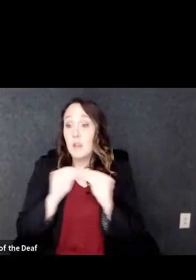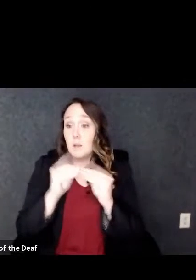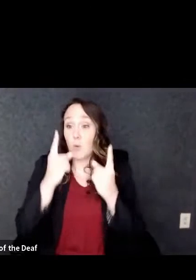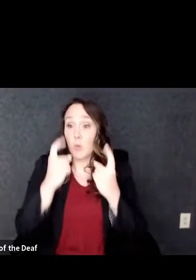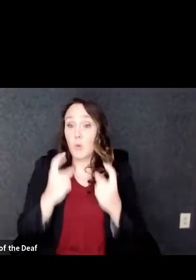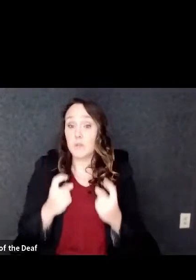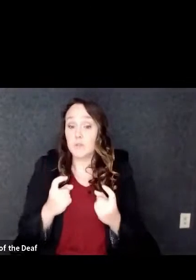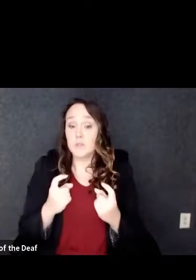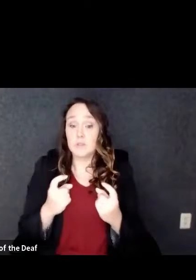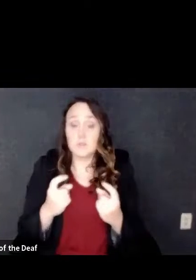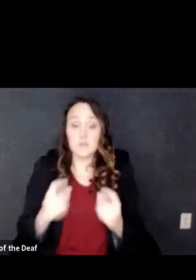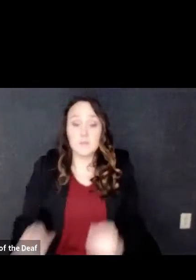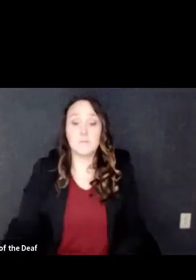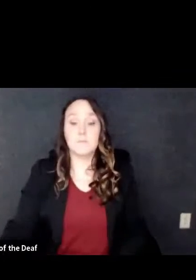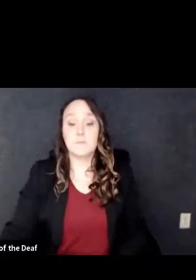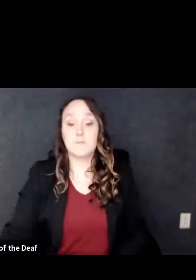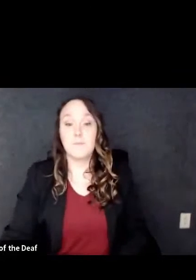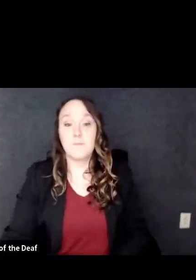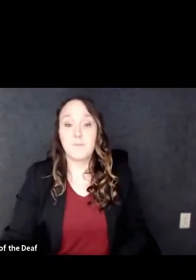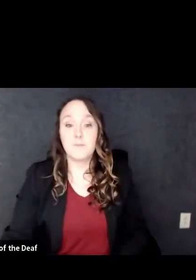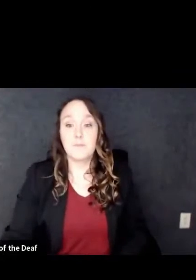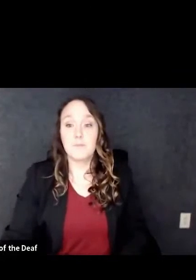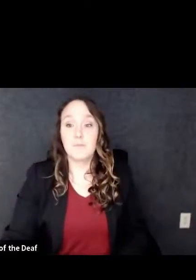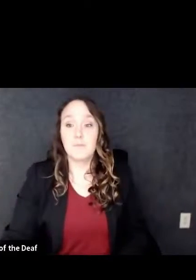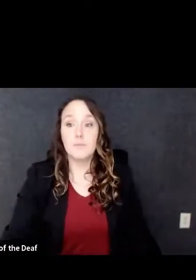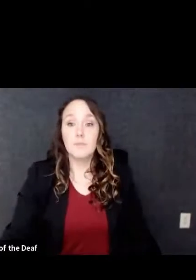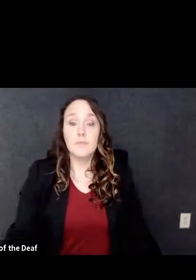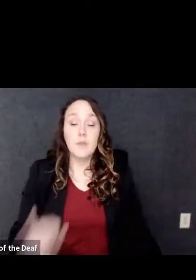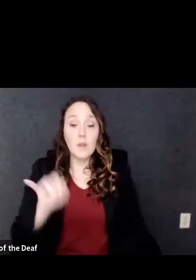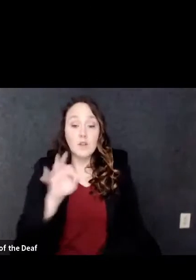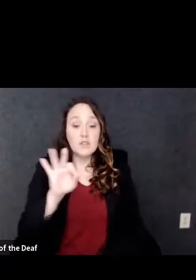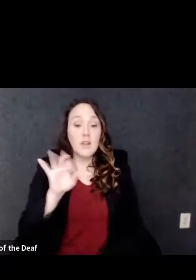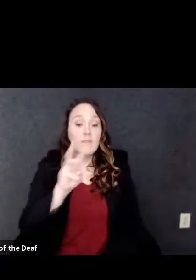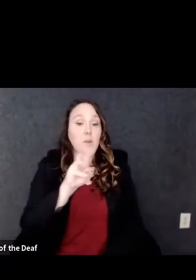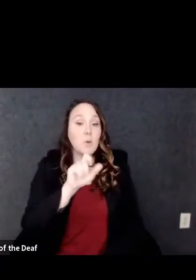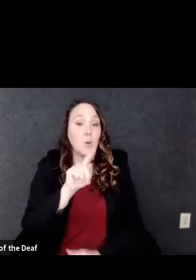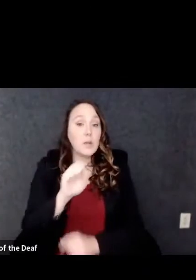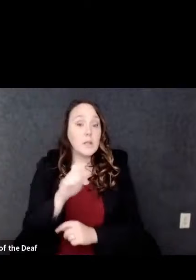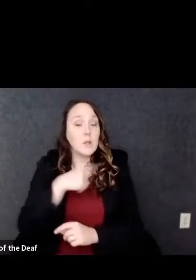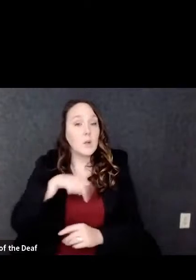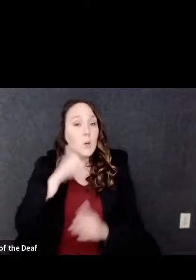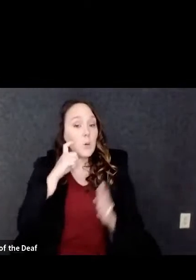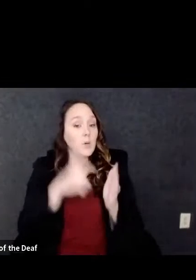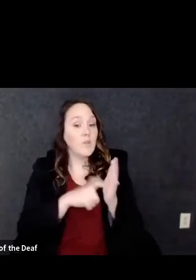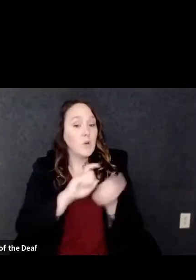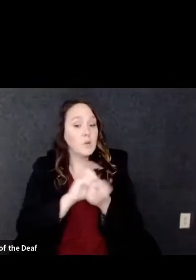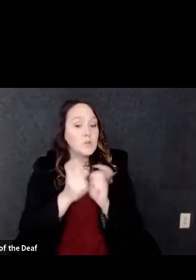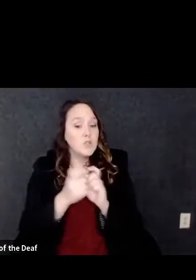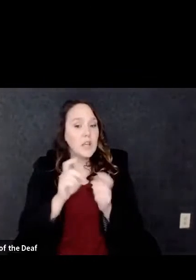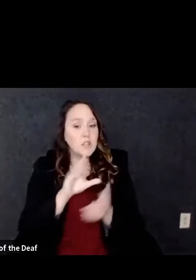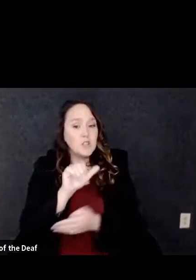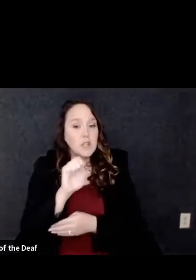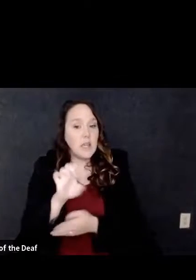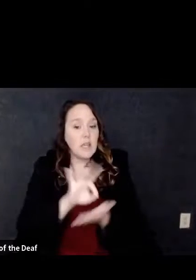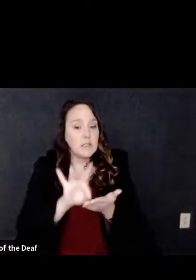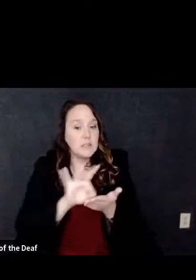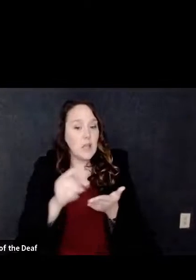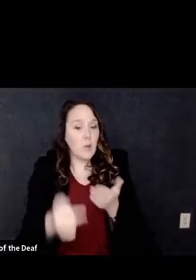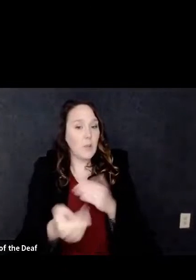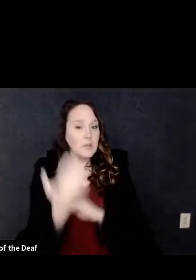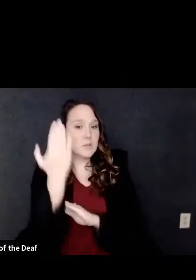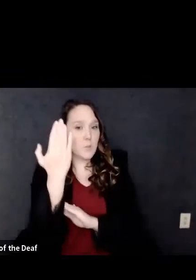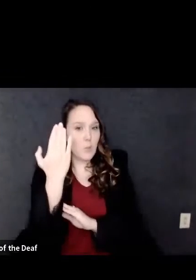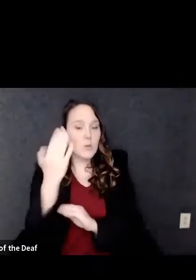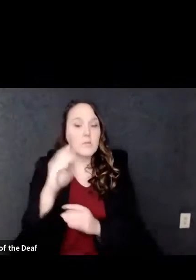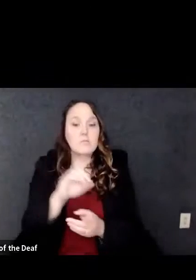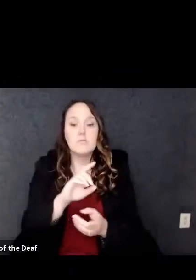questions? Also from Jeff with WATE, we noticed a change in the case count this morning, new